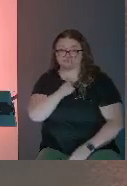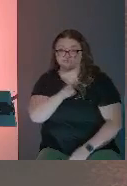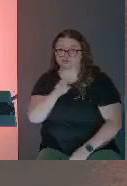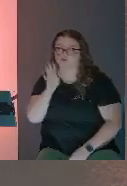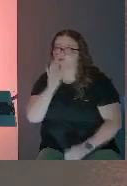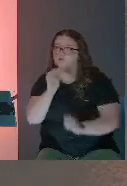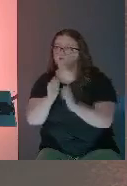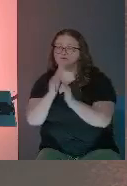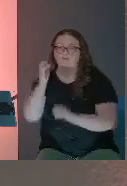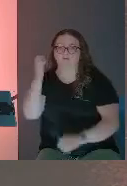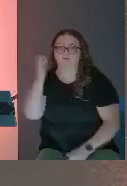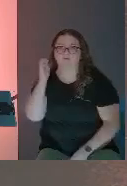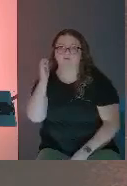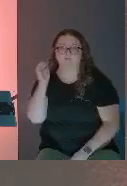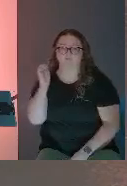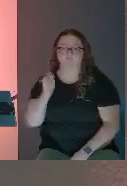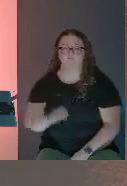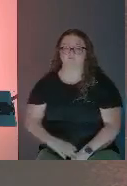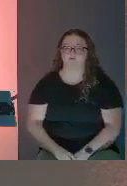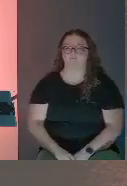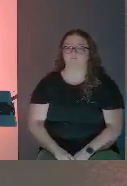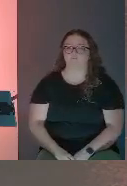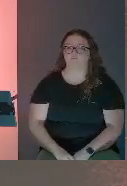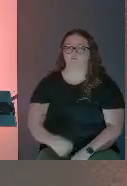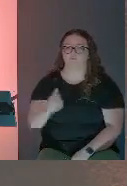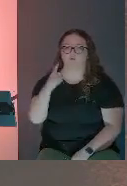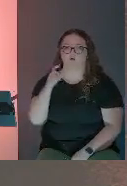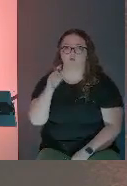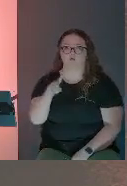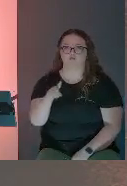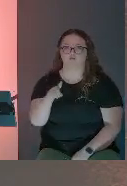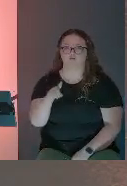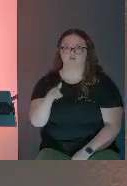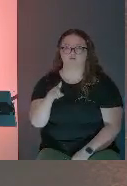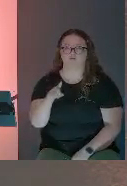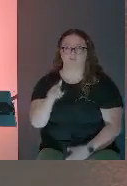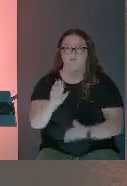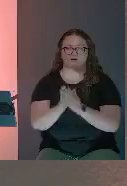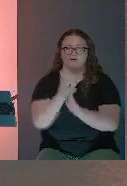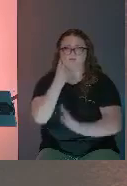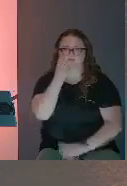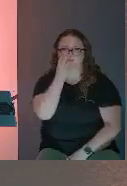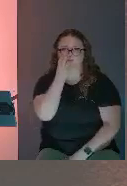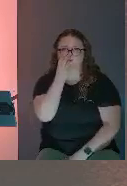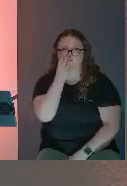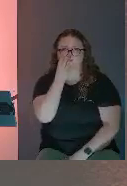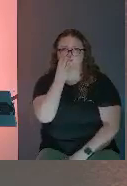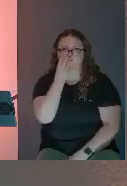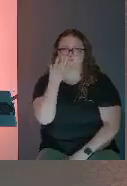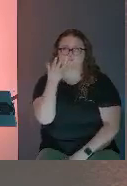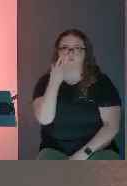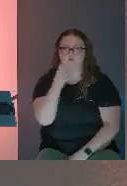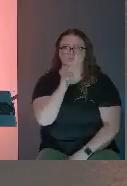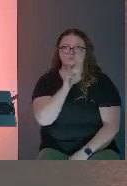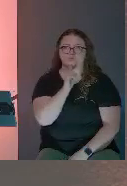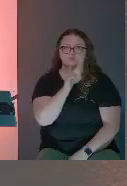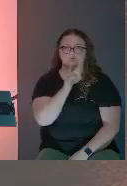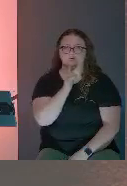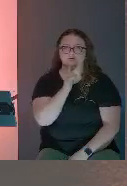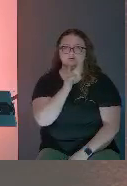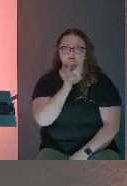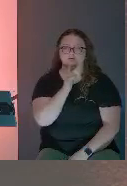out one question and gets her to doubt. You know what those words are? Yea, hath God said, Eve?